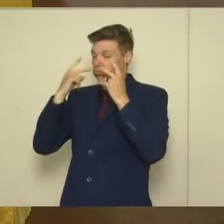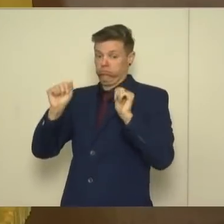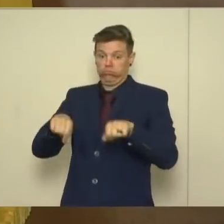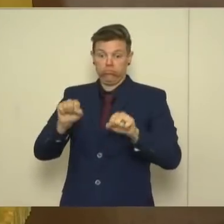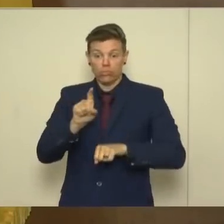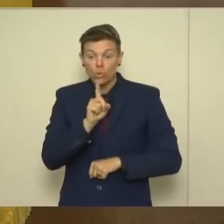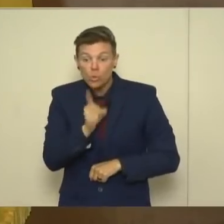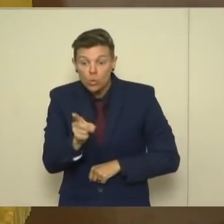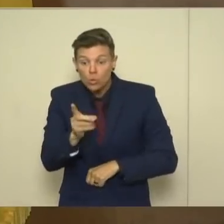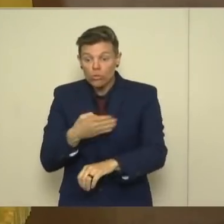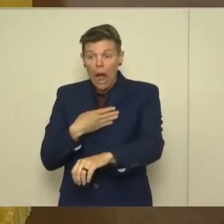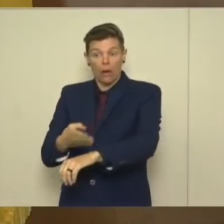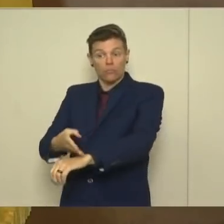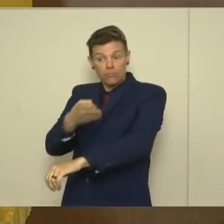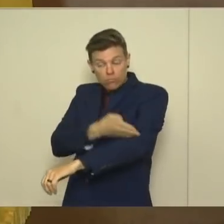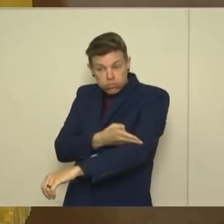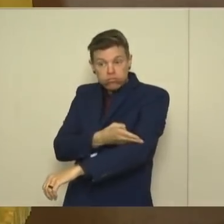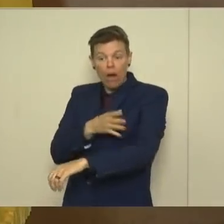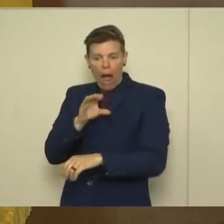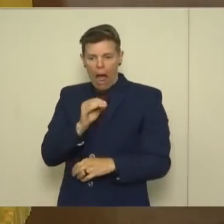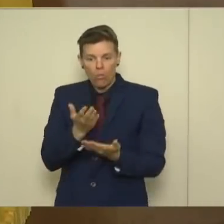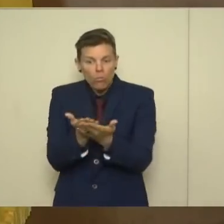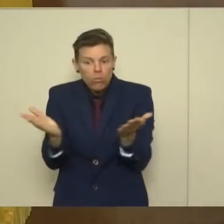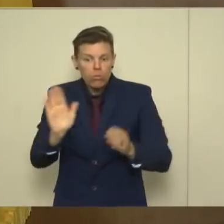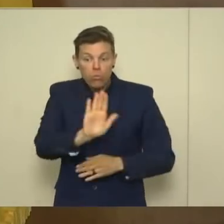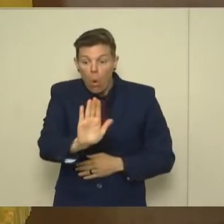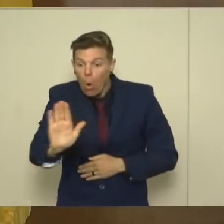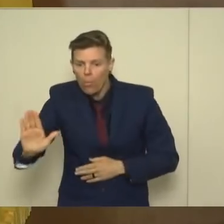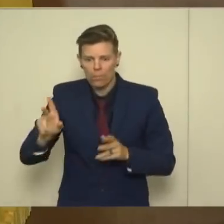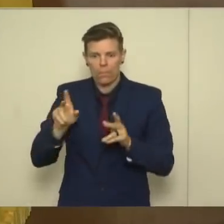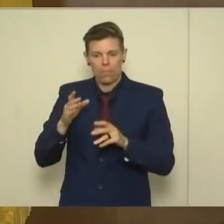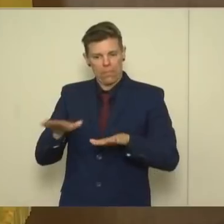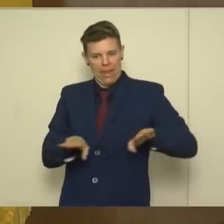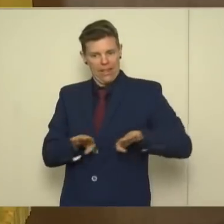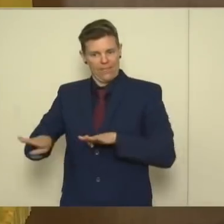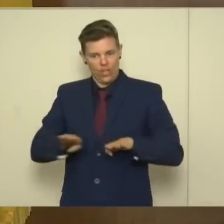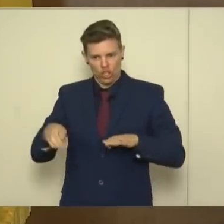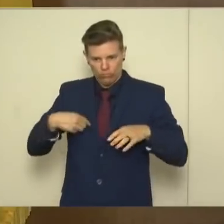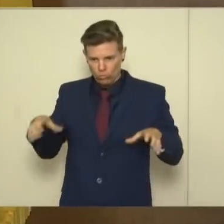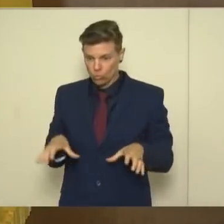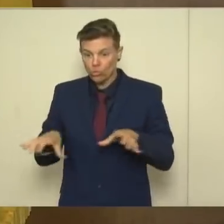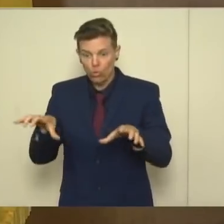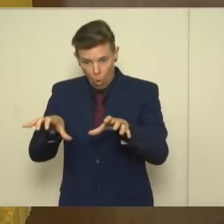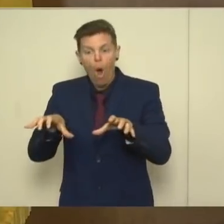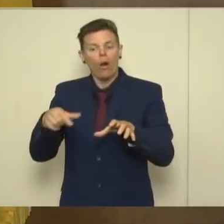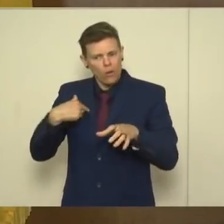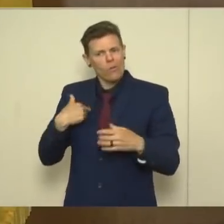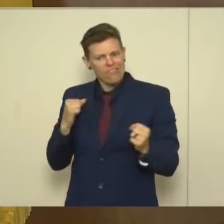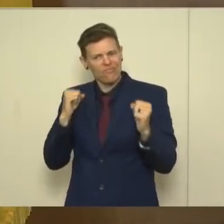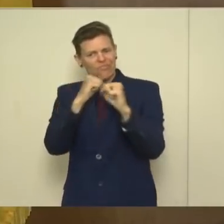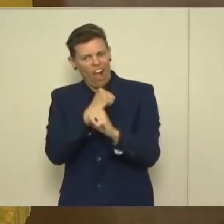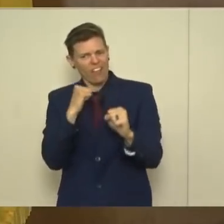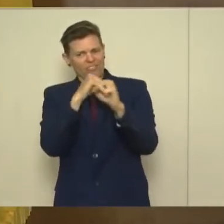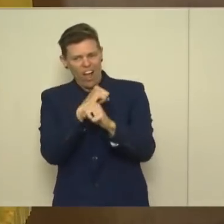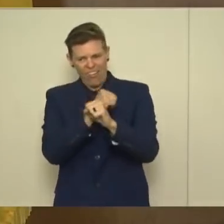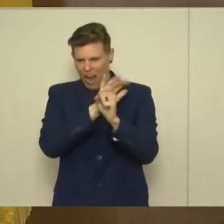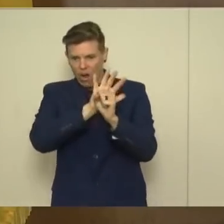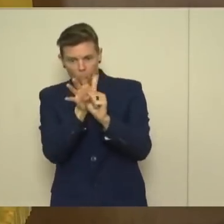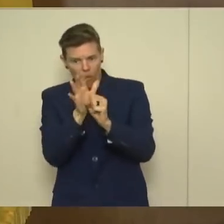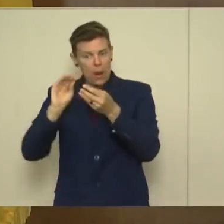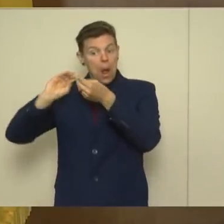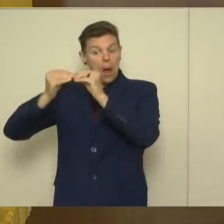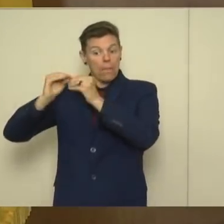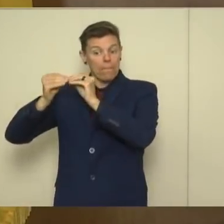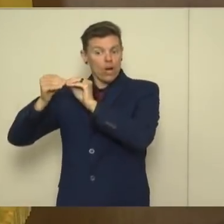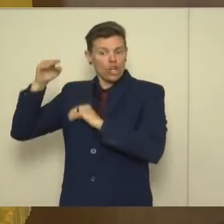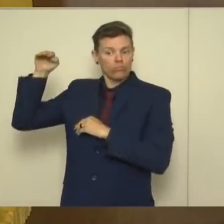which really work to combat this deadly virus, and we're all grateful for that. And New Mexico's in a very good